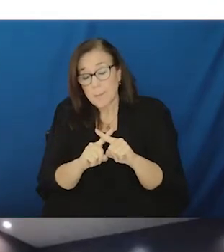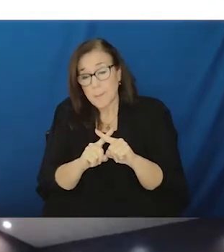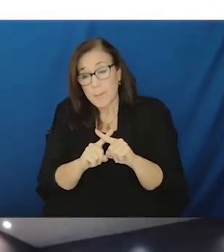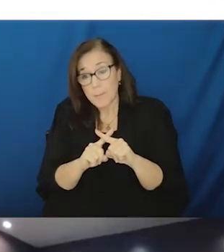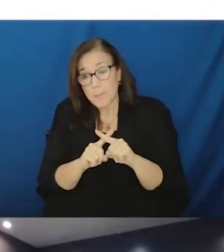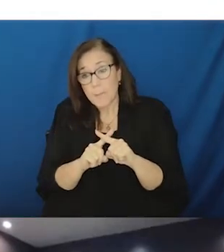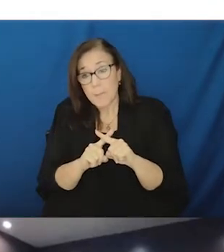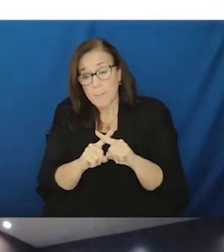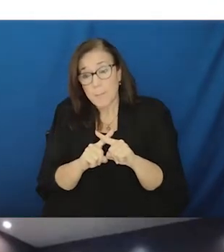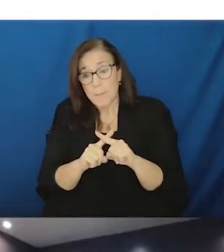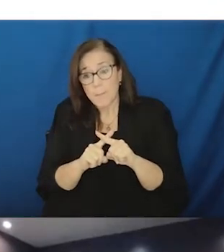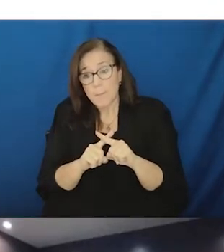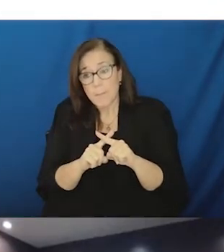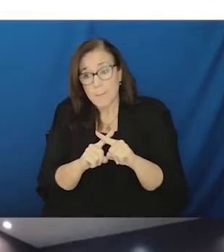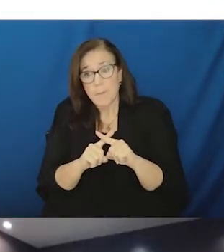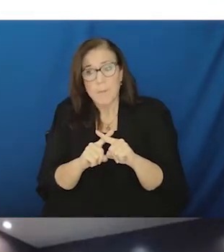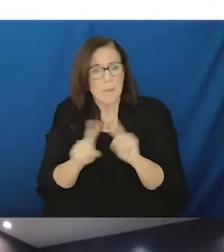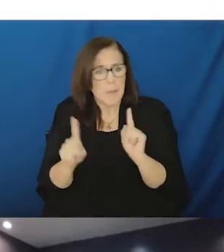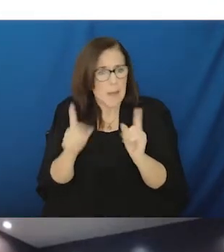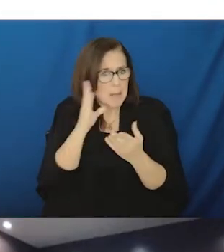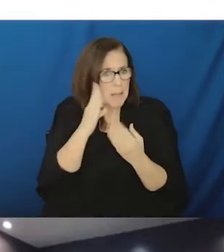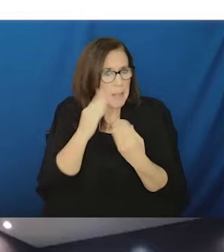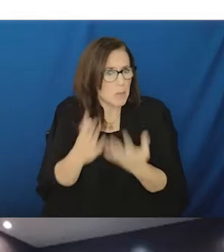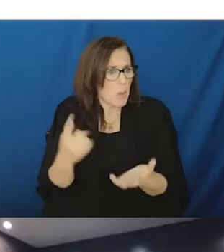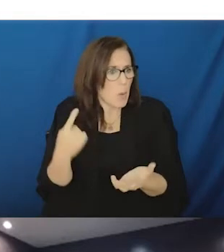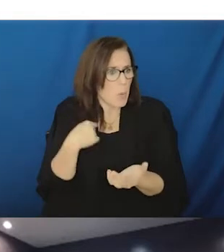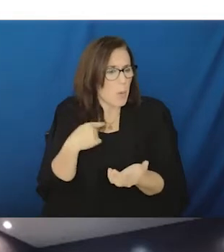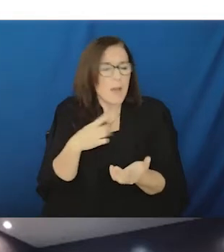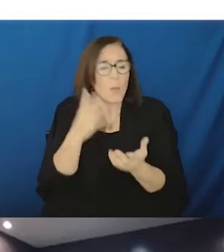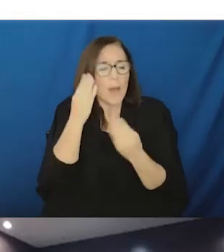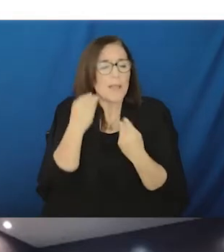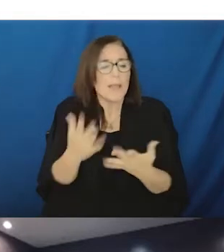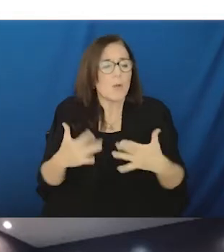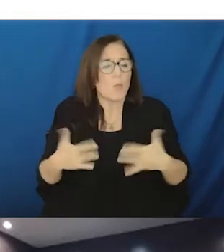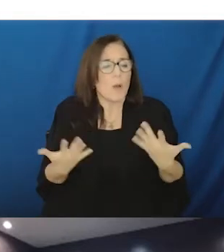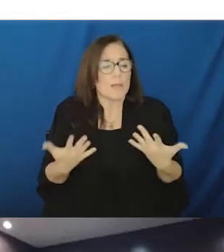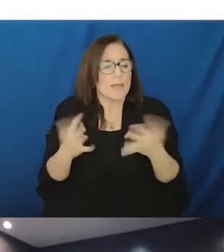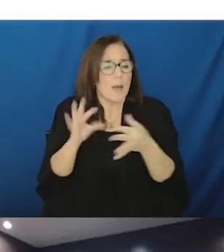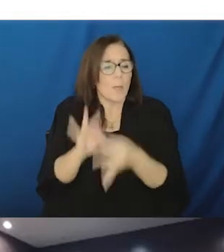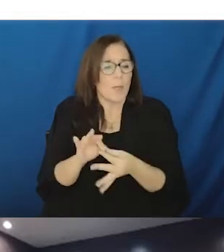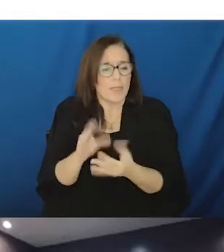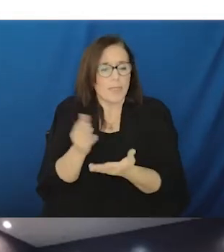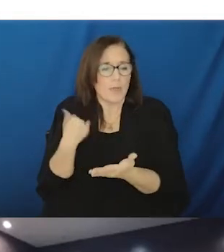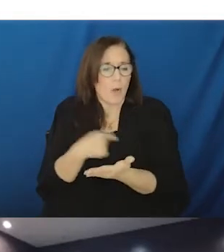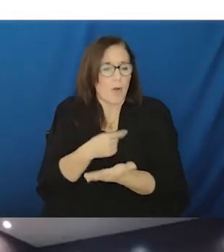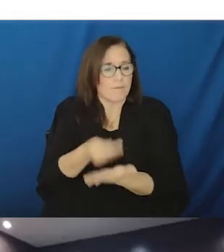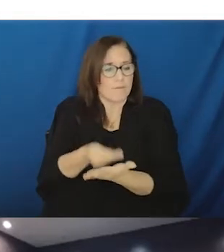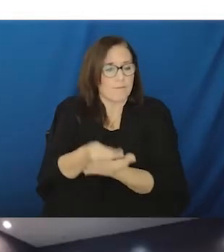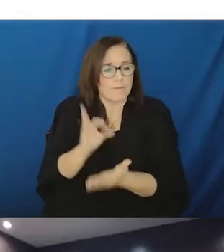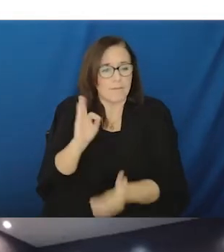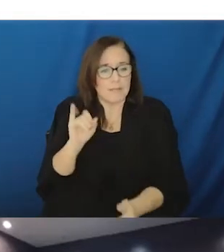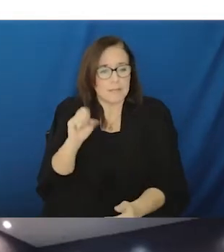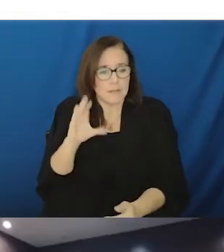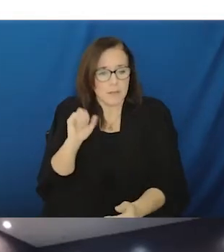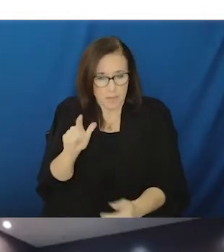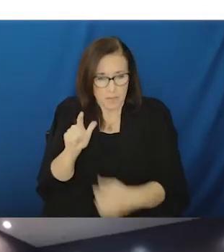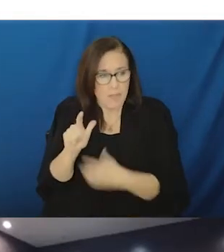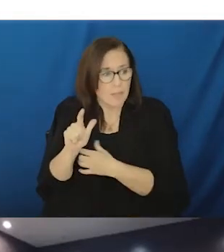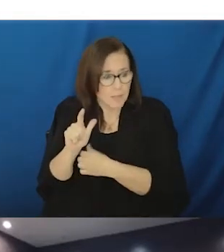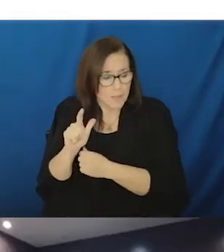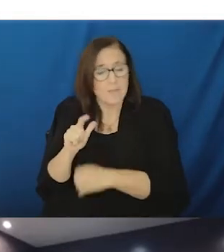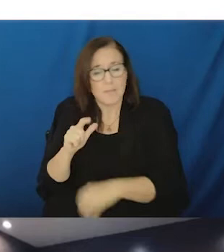we are in fiscal. The step and column advance is about a 1.2%. Food